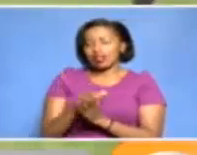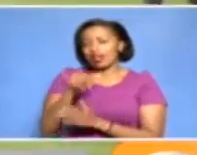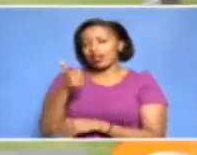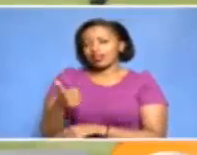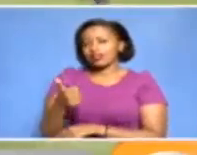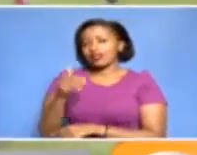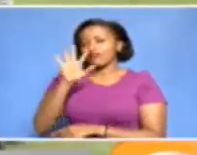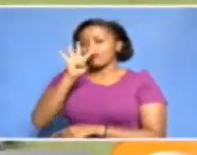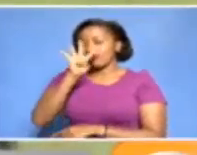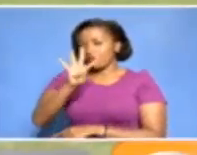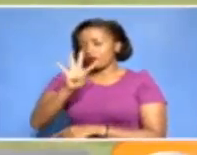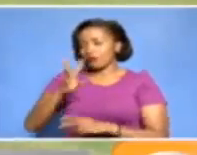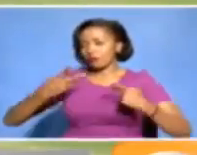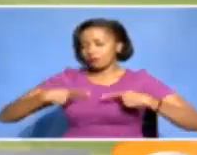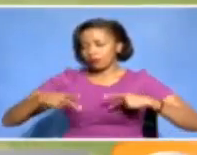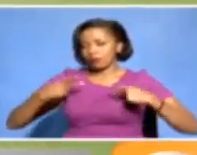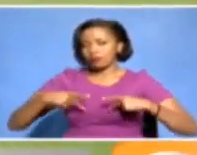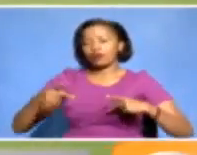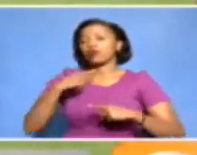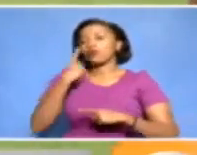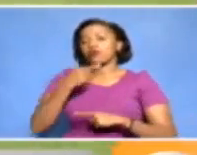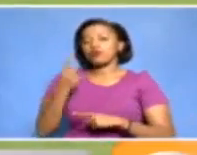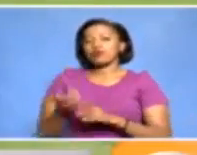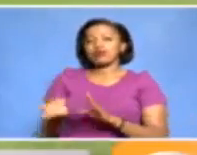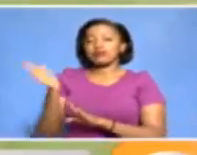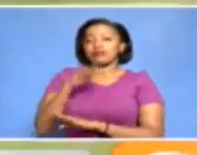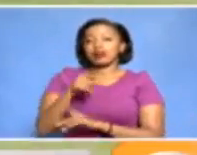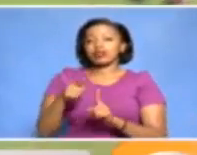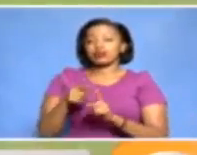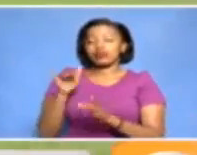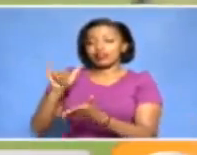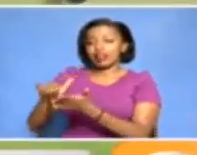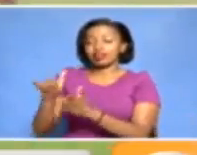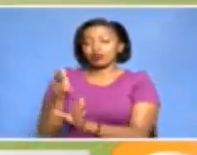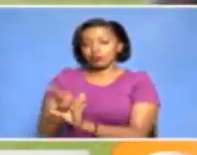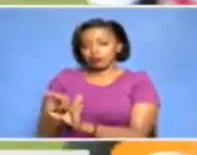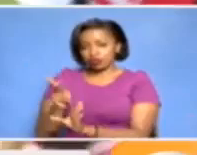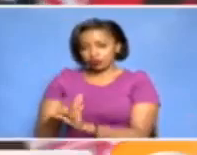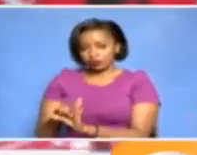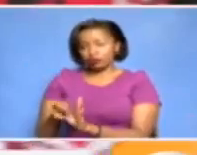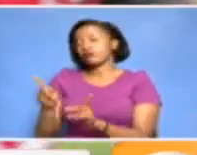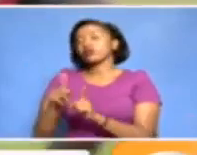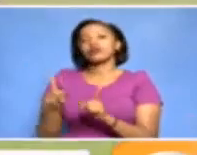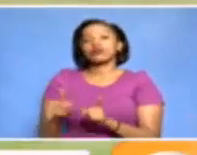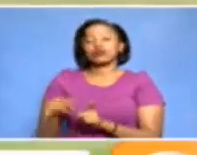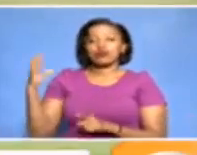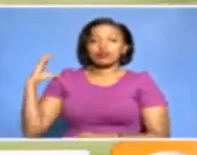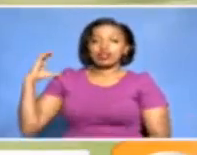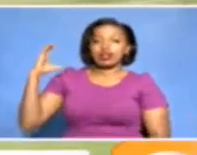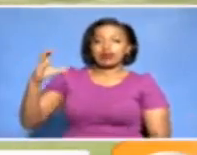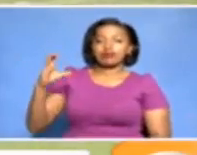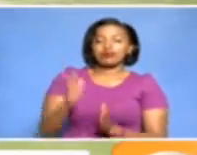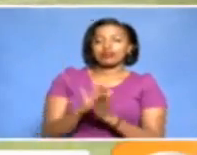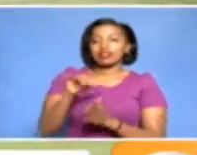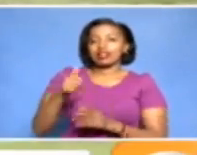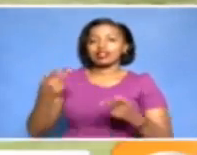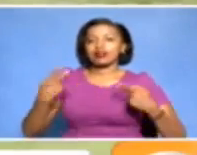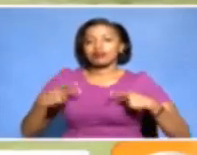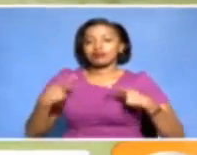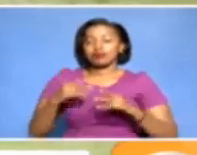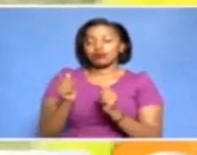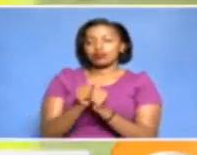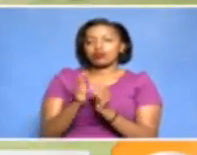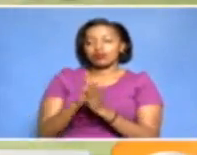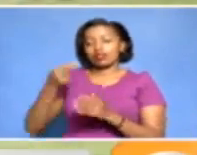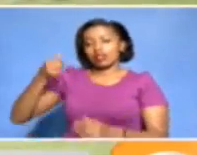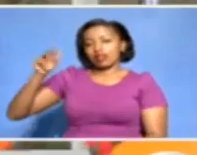Leonard Mugaisi and Dennis Ombachi making their return to the squad. Regular Eden Agero will be a captain, with regulars Herman Humwa, Jeffrey